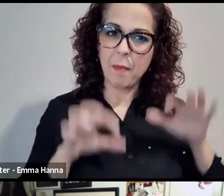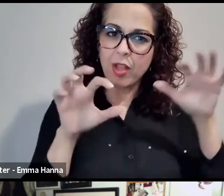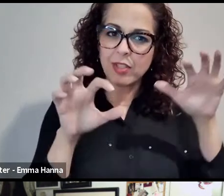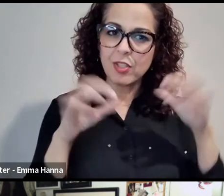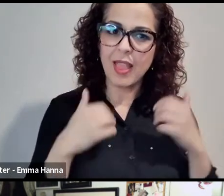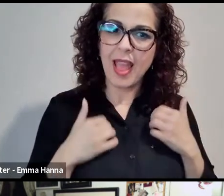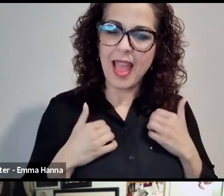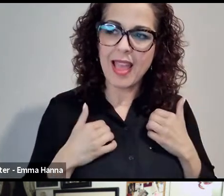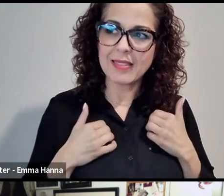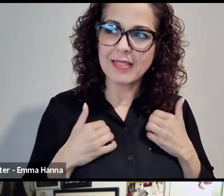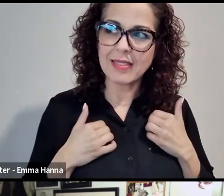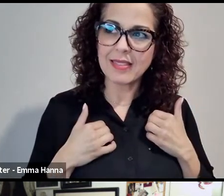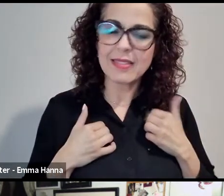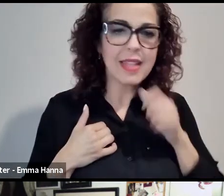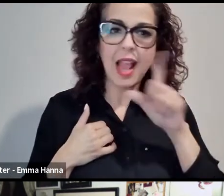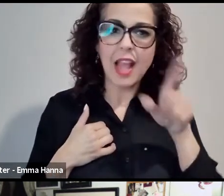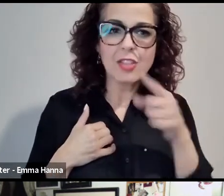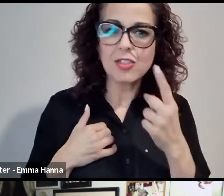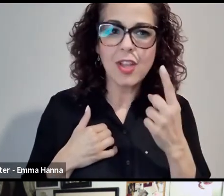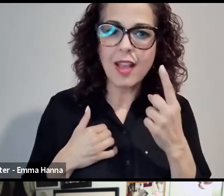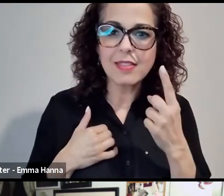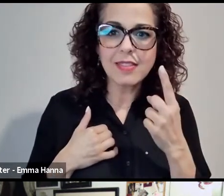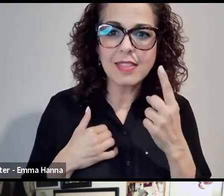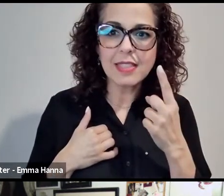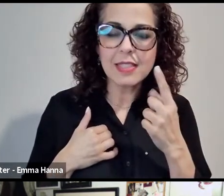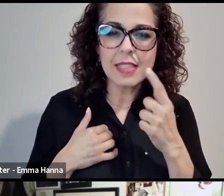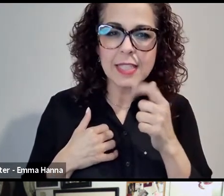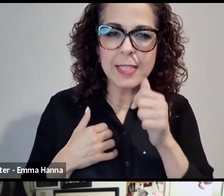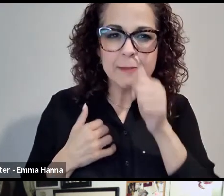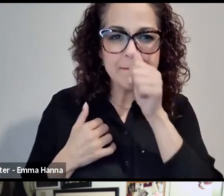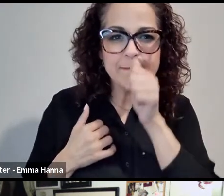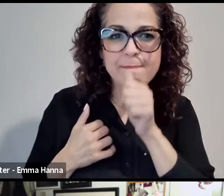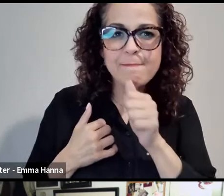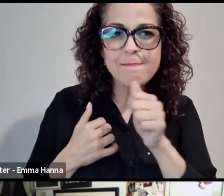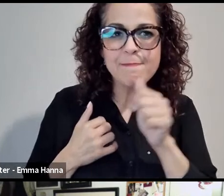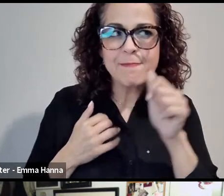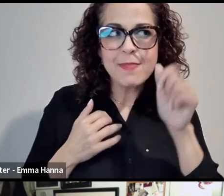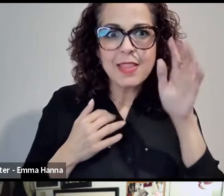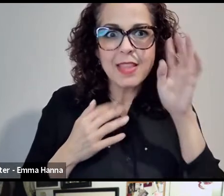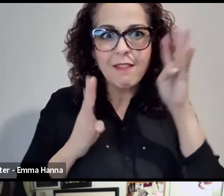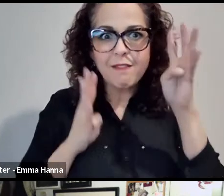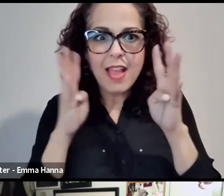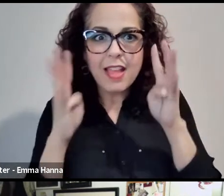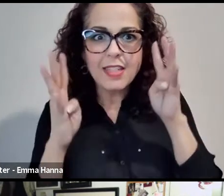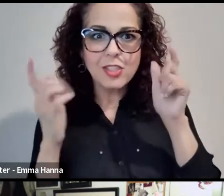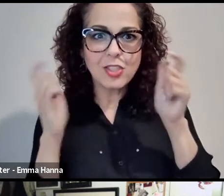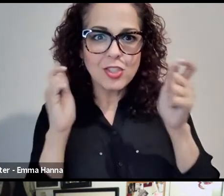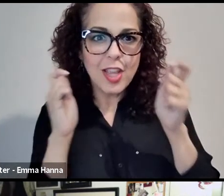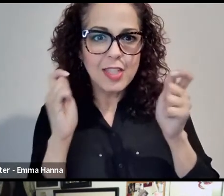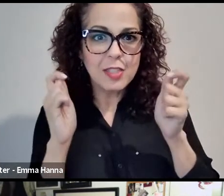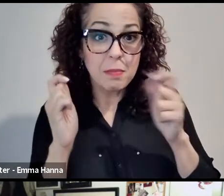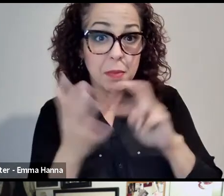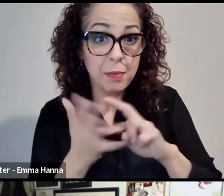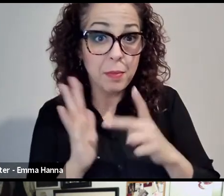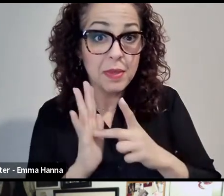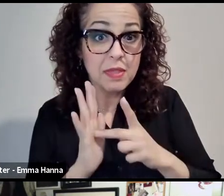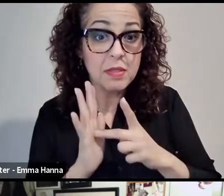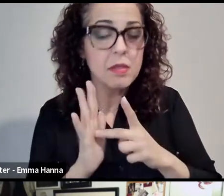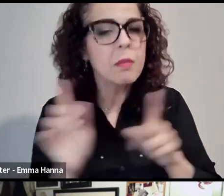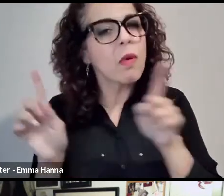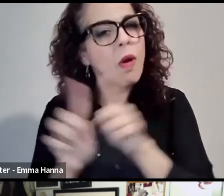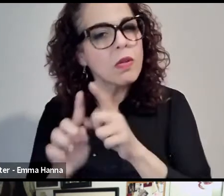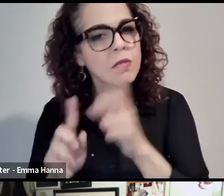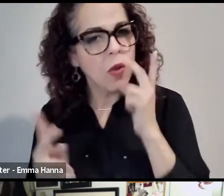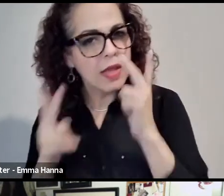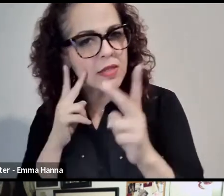not just had to invent my purpose, but that I see this in the lives of a lot of